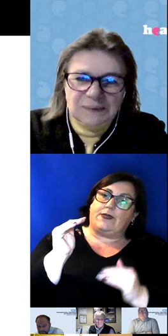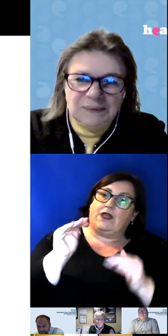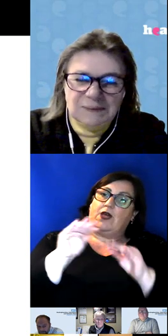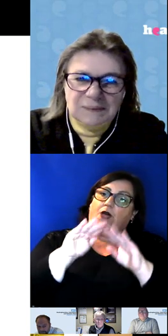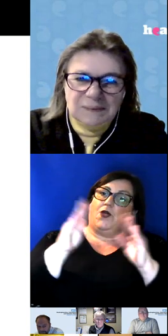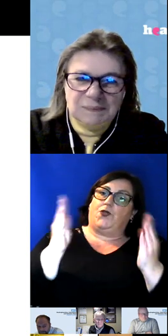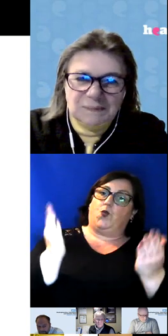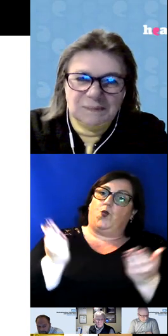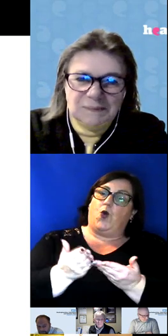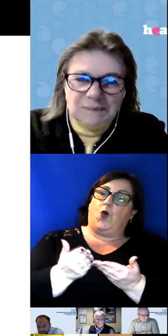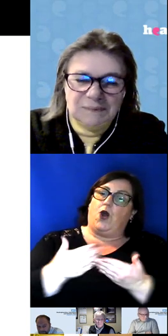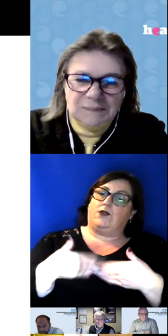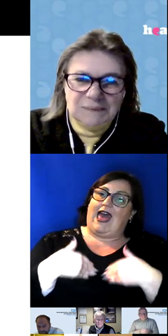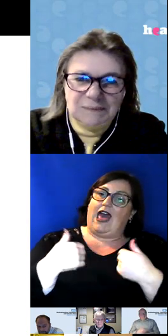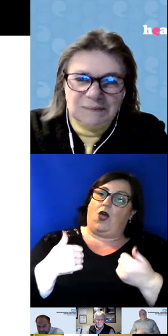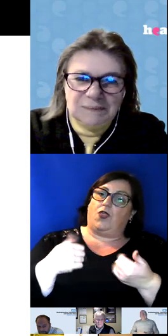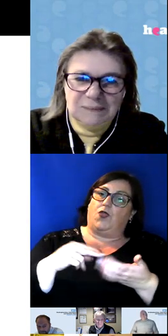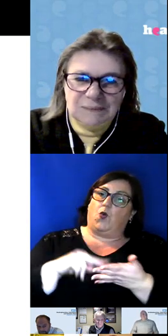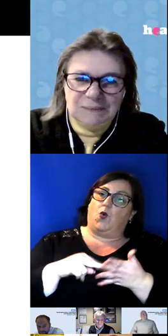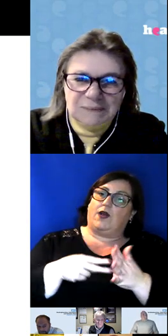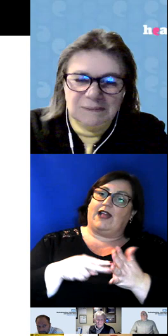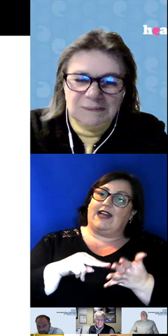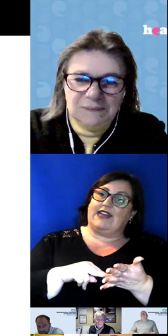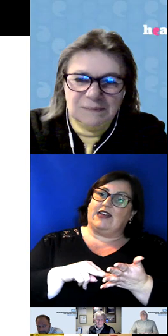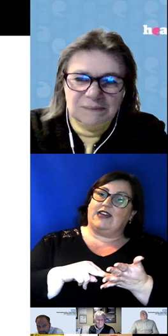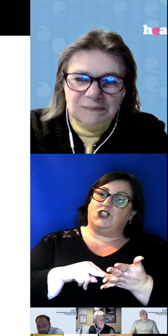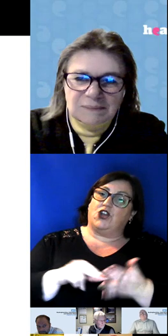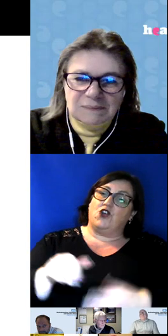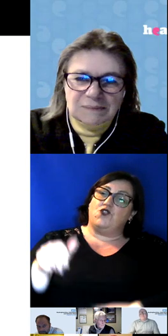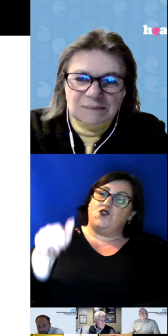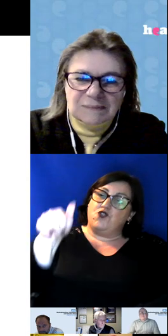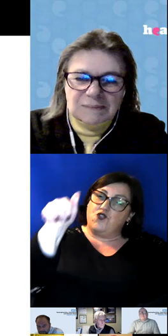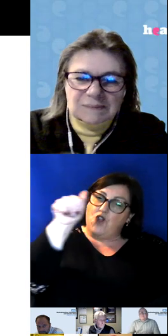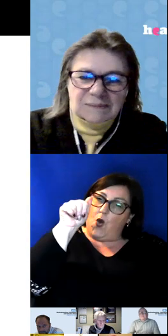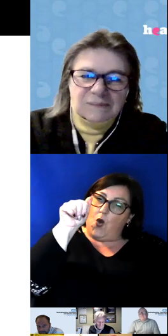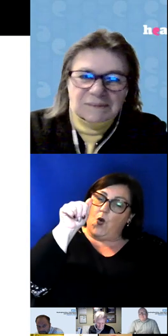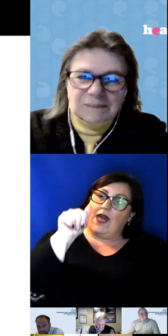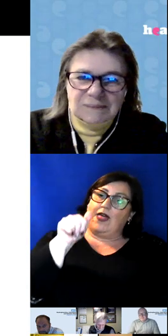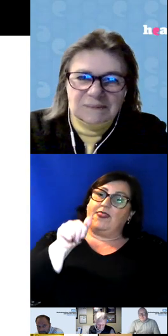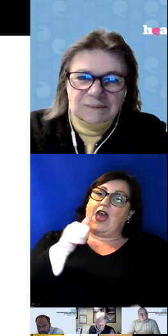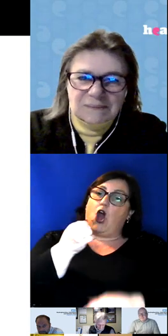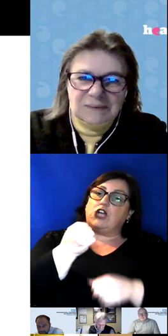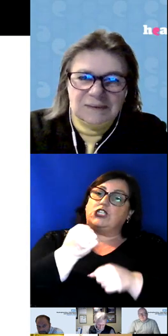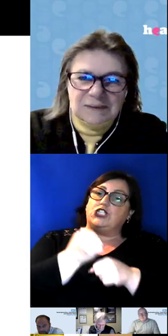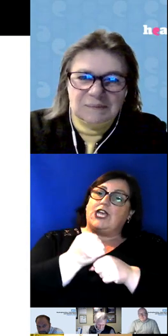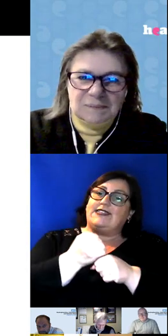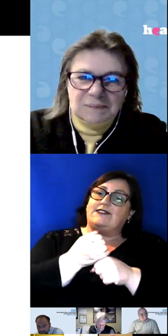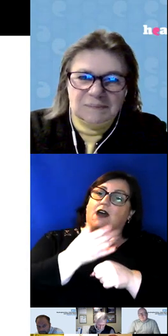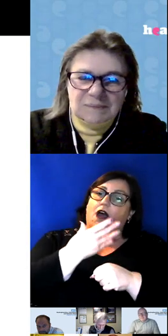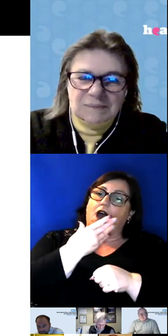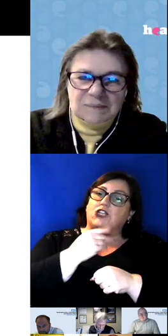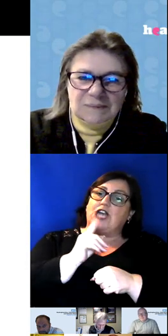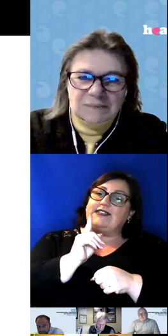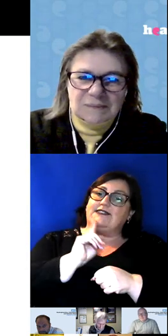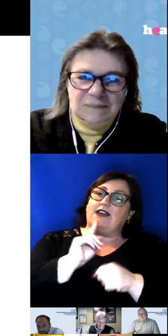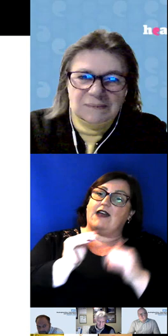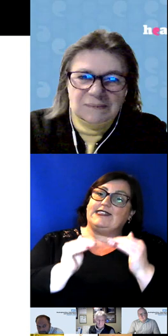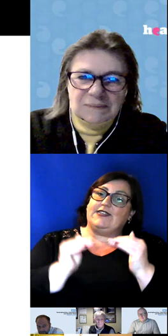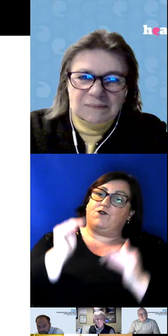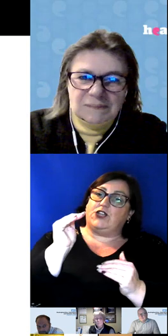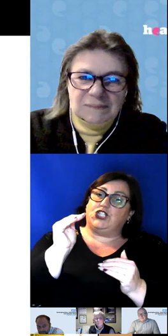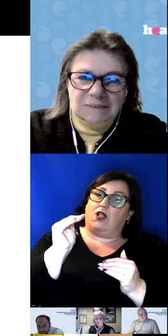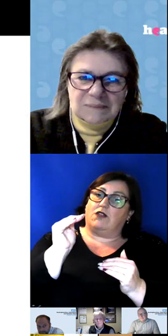huge gender differentials, mainly adversely affecting women. And for